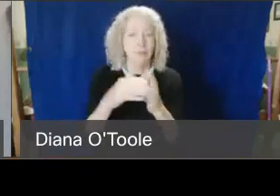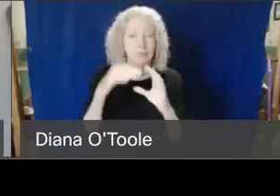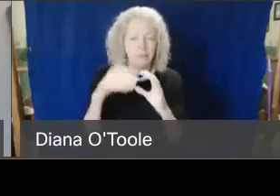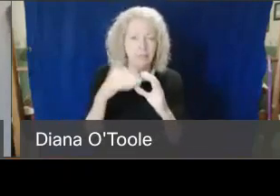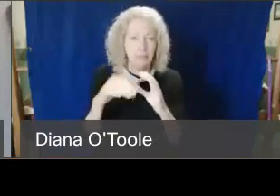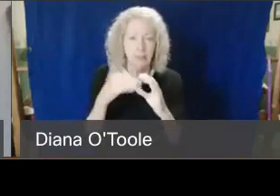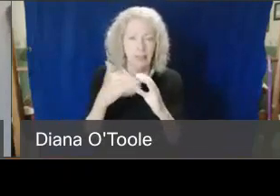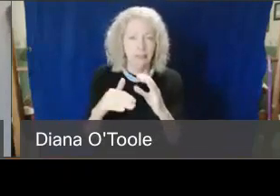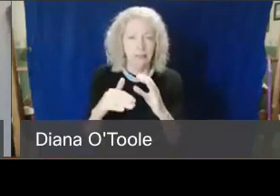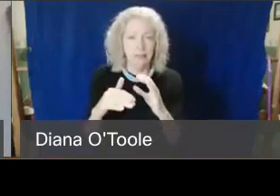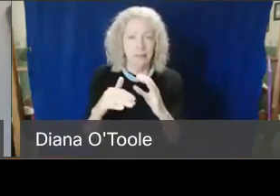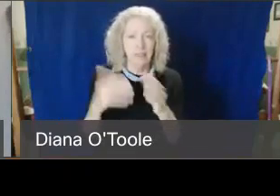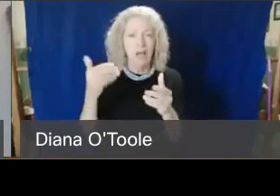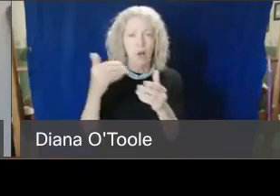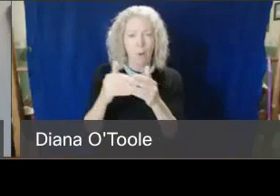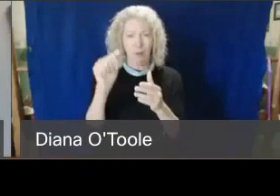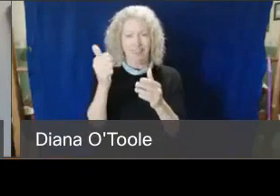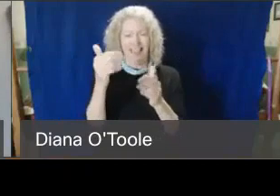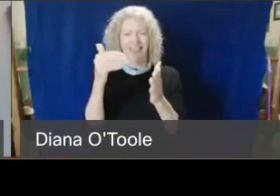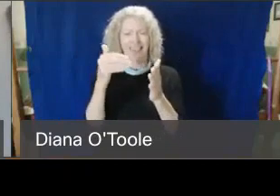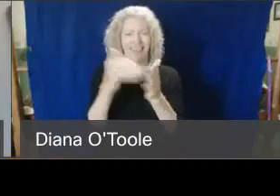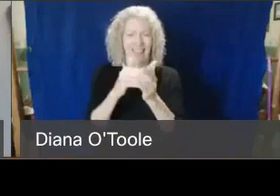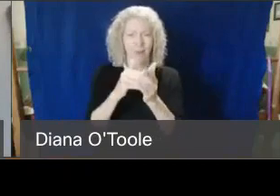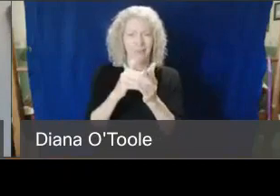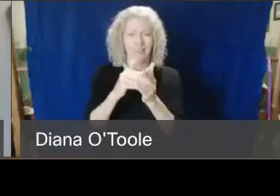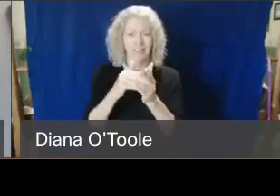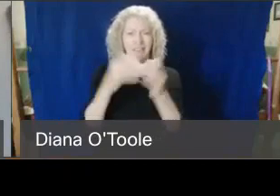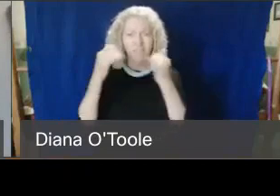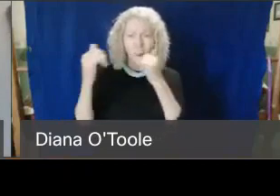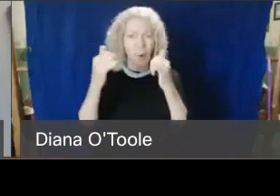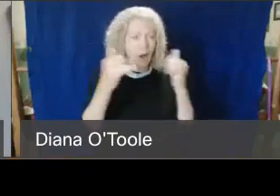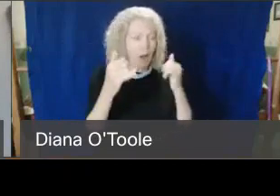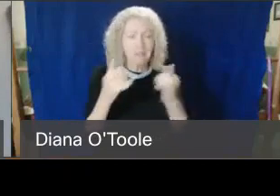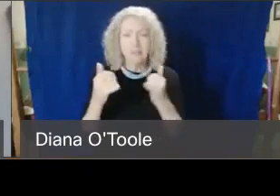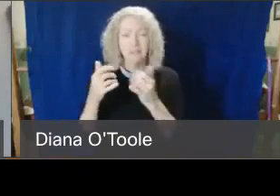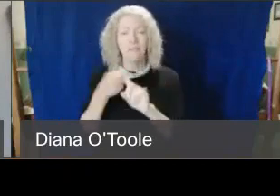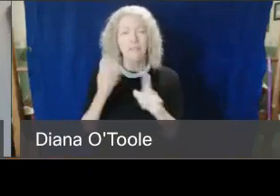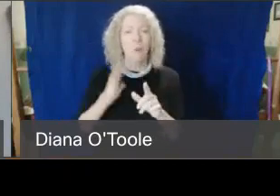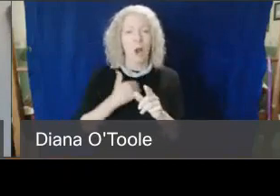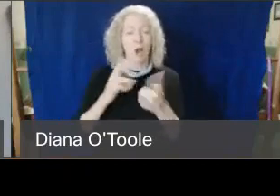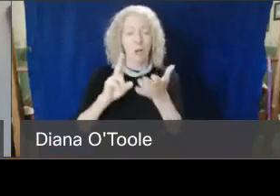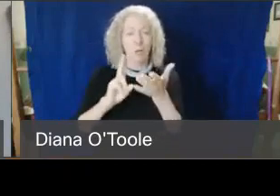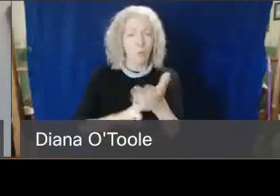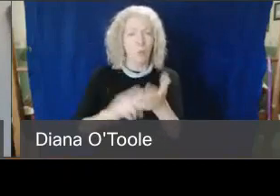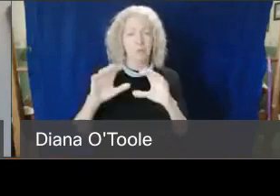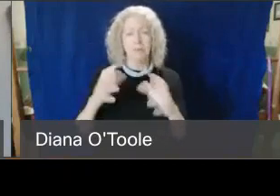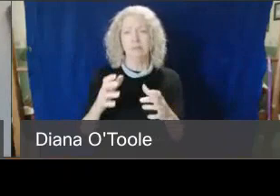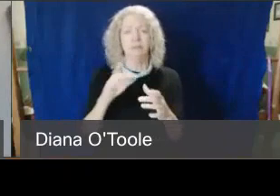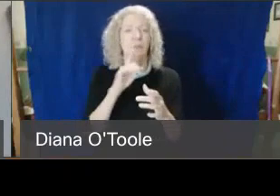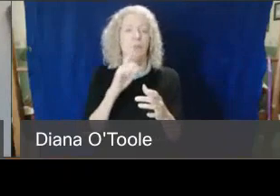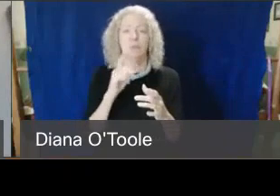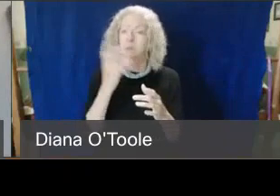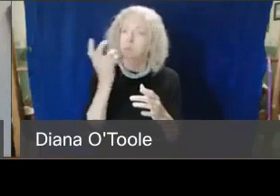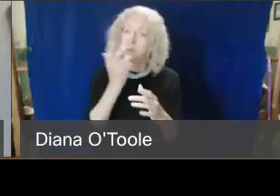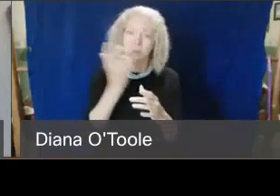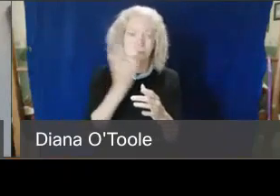almost 10,000 outbound calls to student prospects from our enrollment team. So just an enormous level of work from